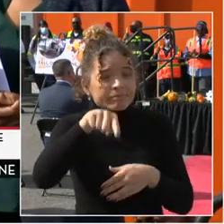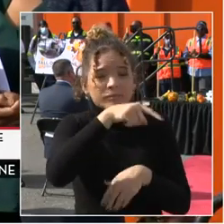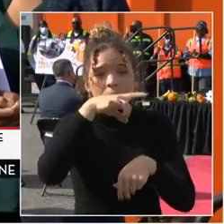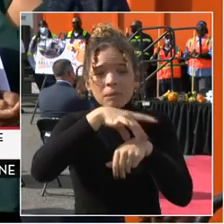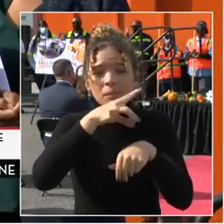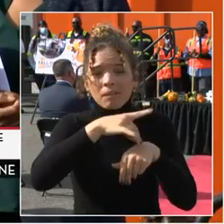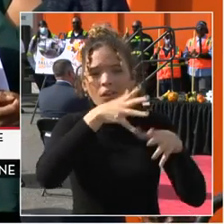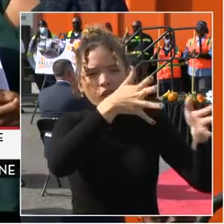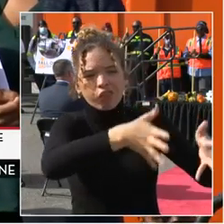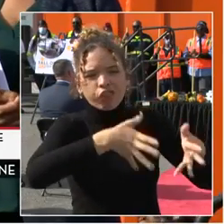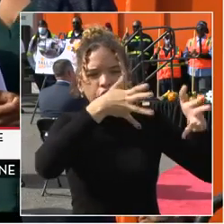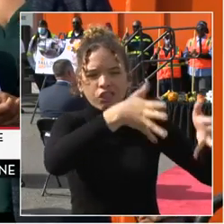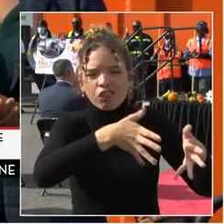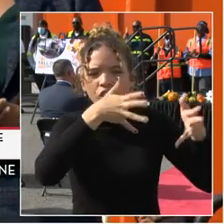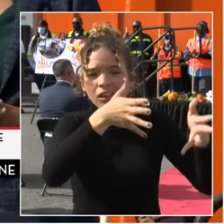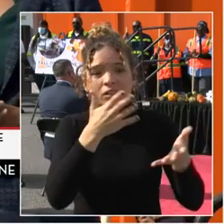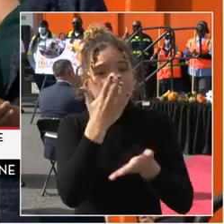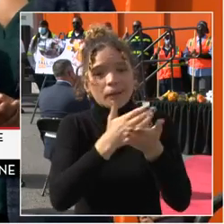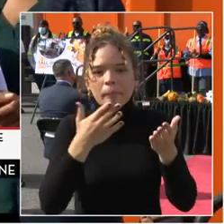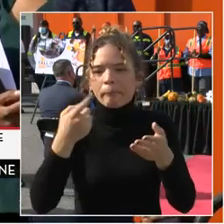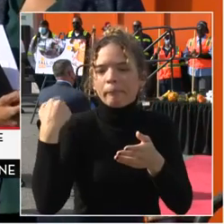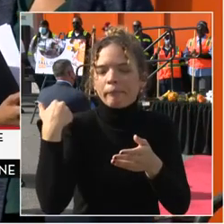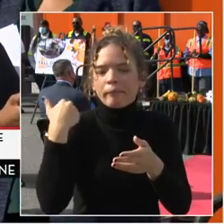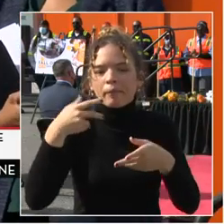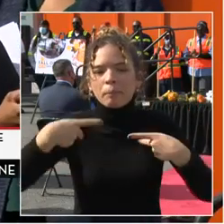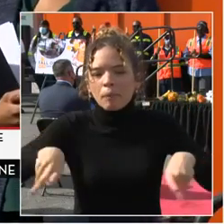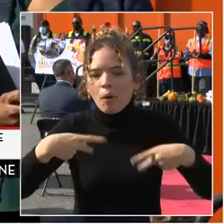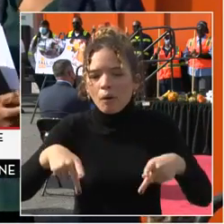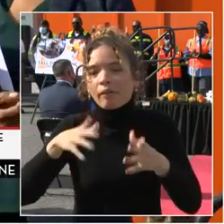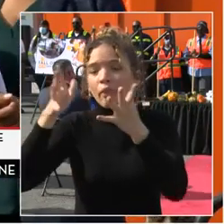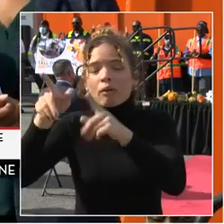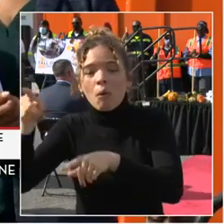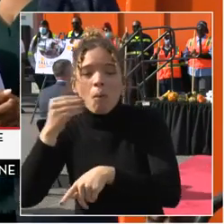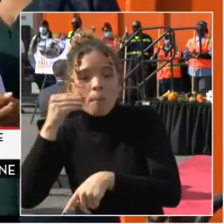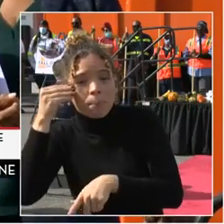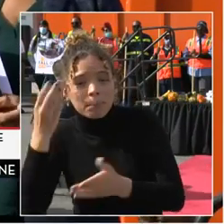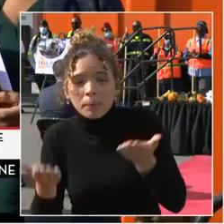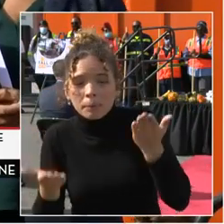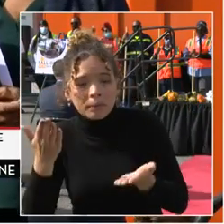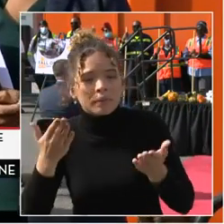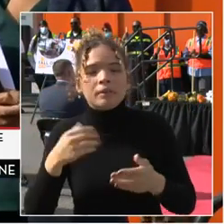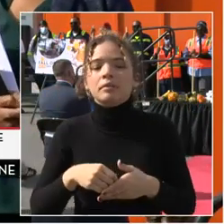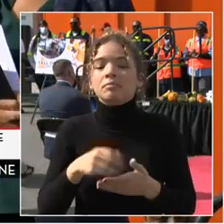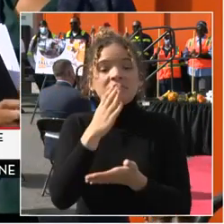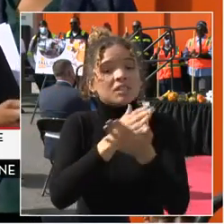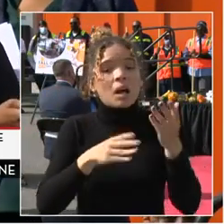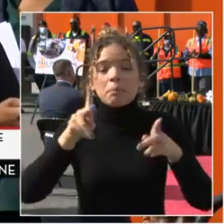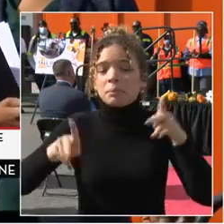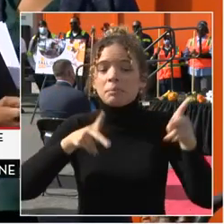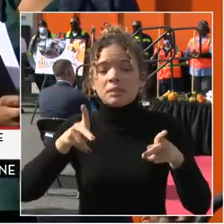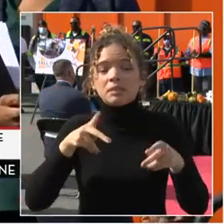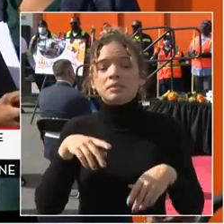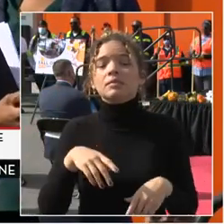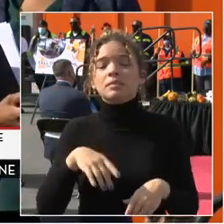With Halloween coming up, some people will be turning their pumpkins into jack-o'-lanterns. Is anyone planning to do